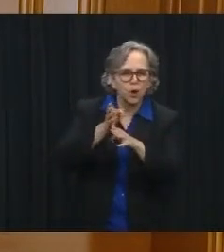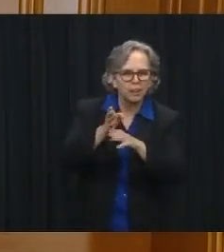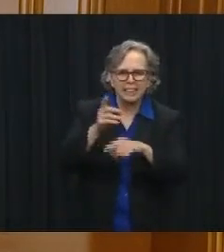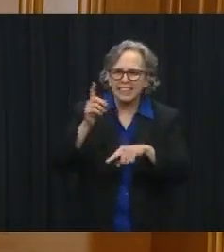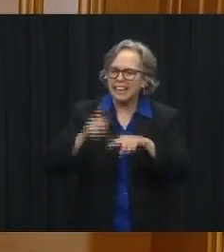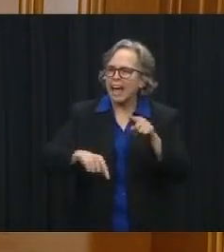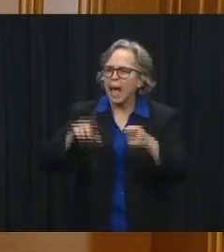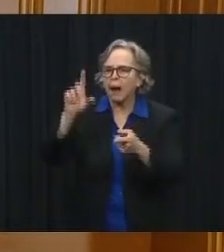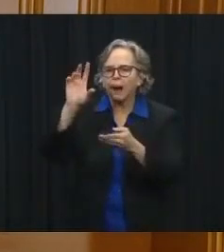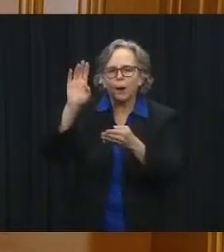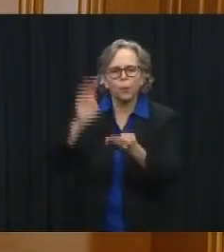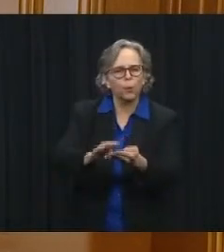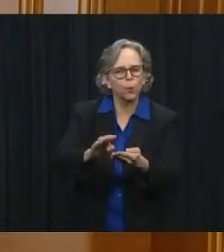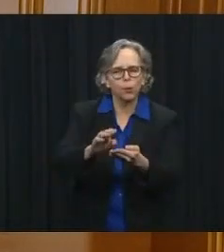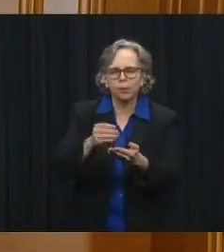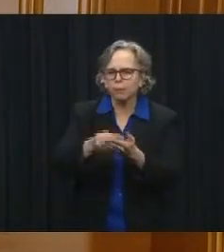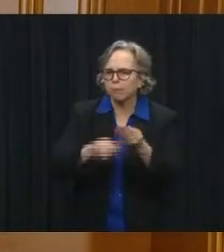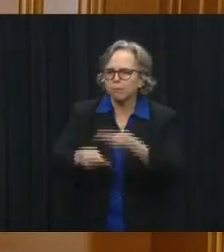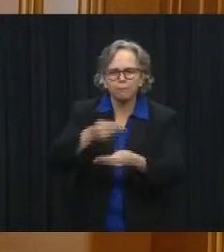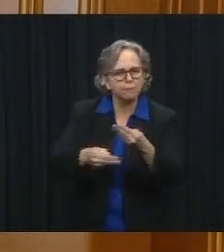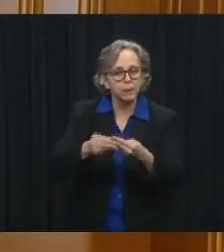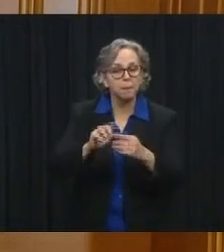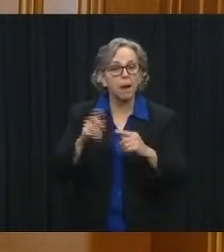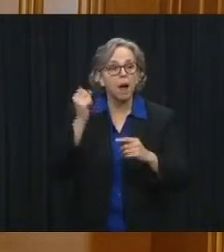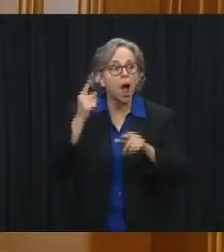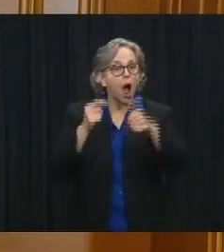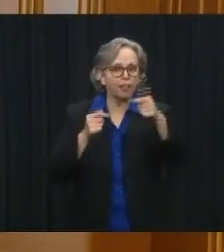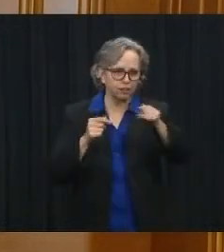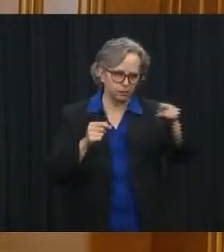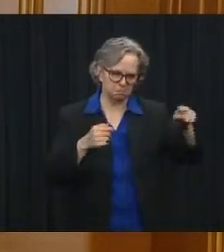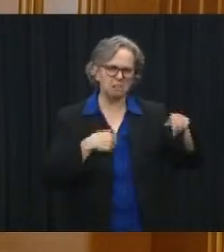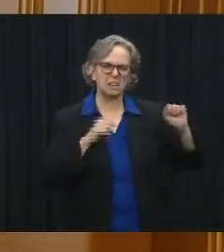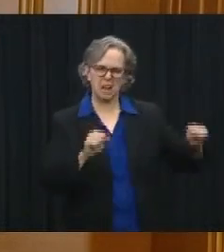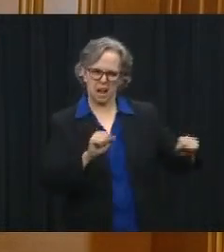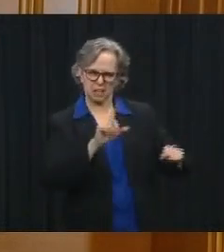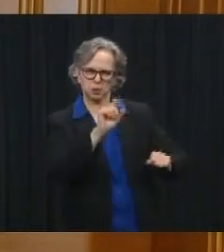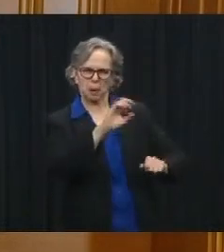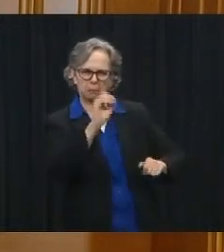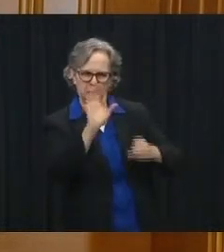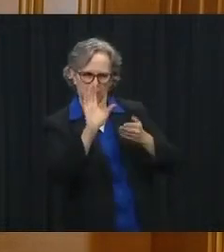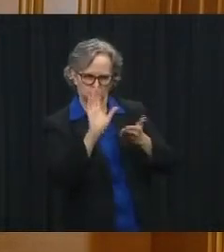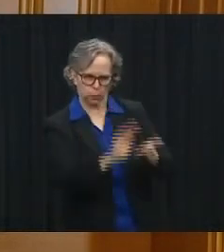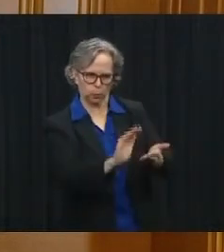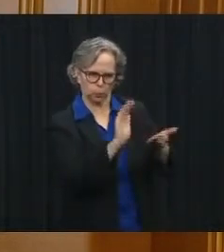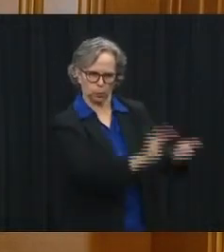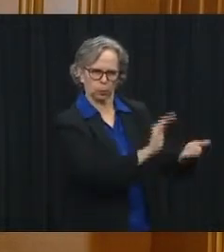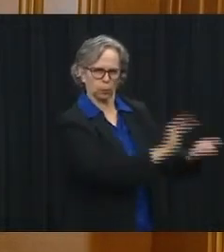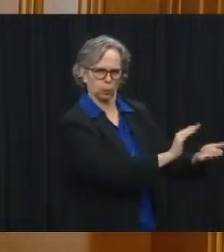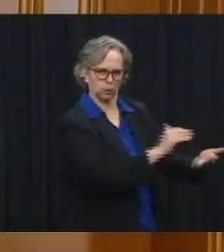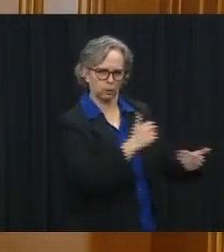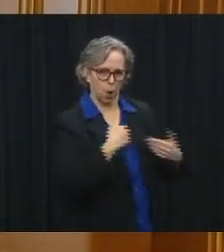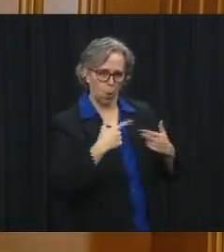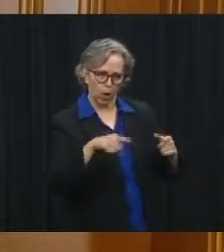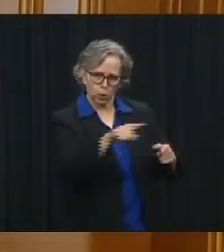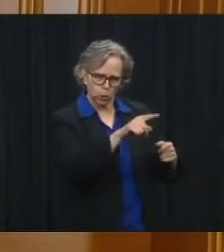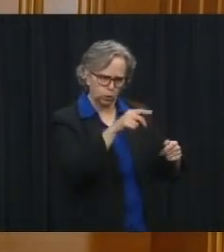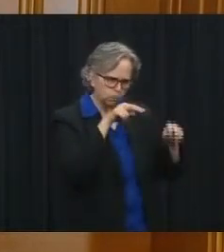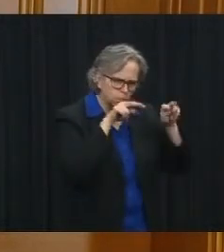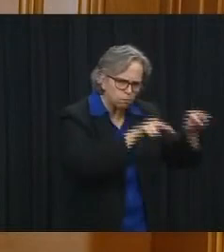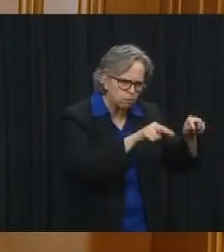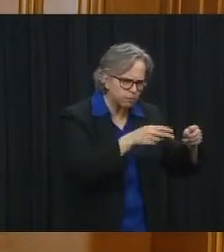looking to the departments to start coming together with a list of things that can be